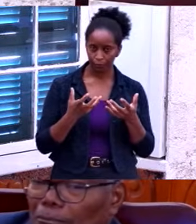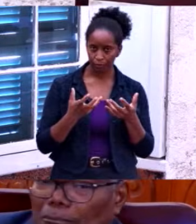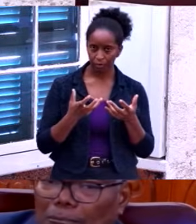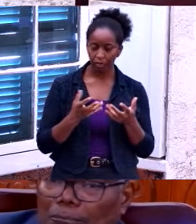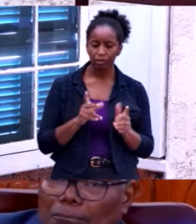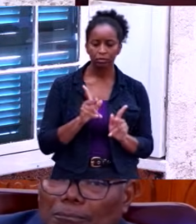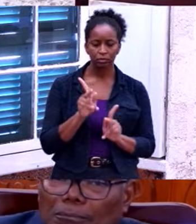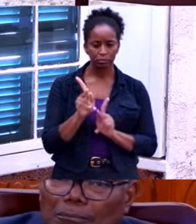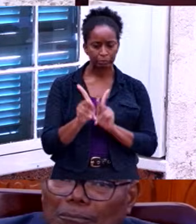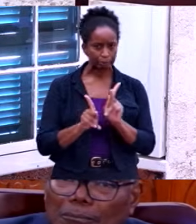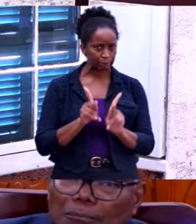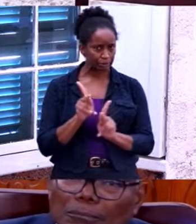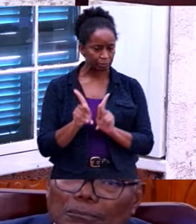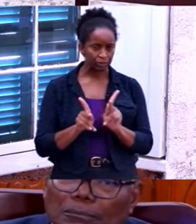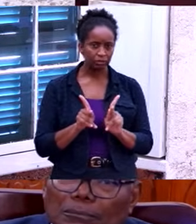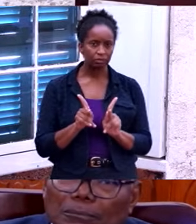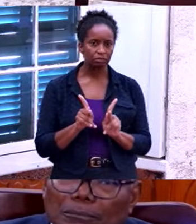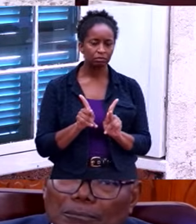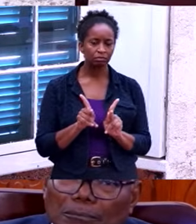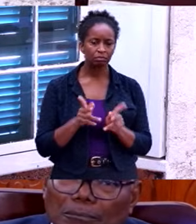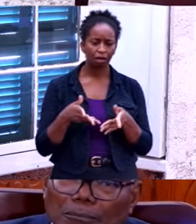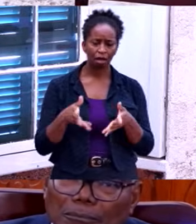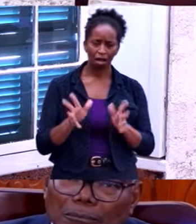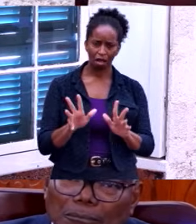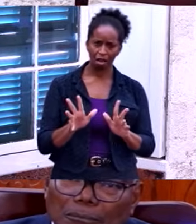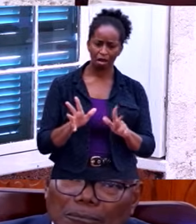citizen and the true